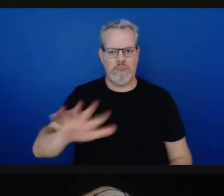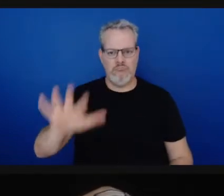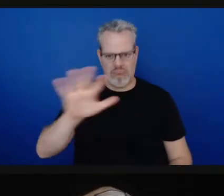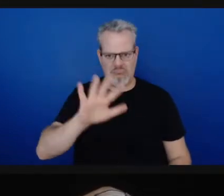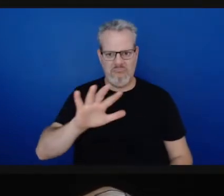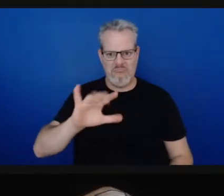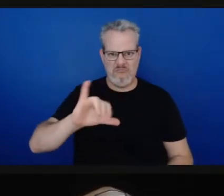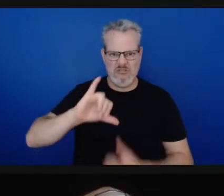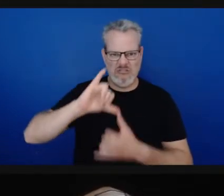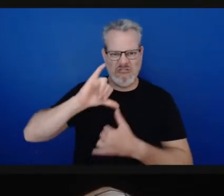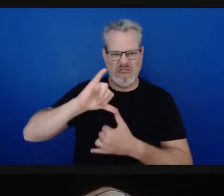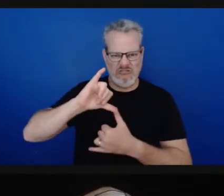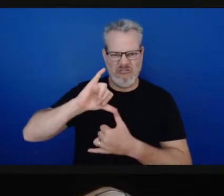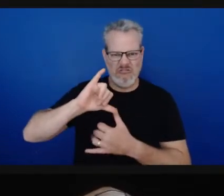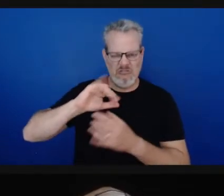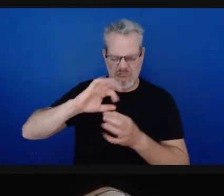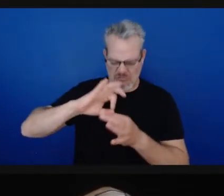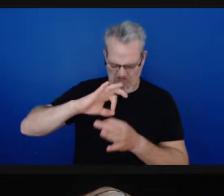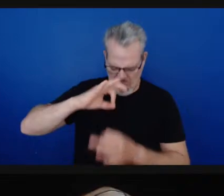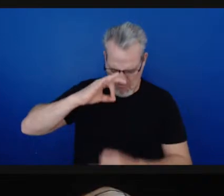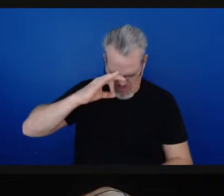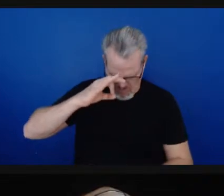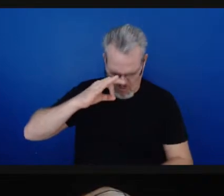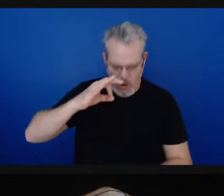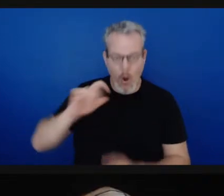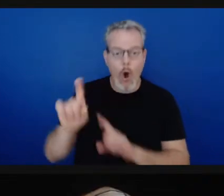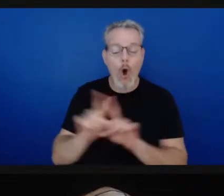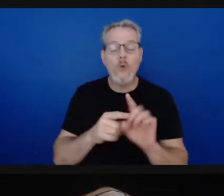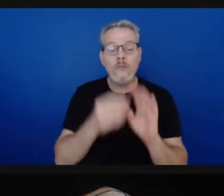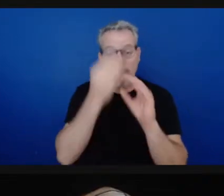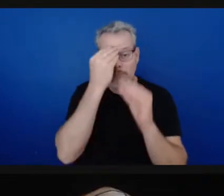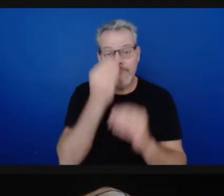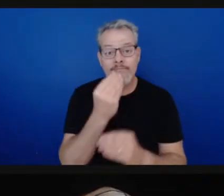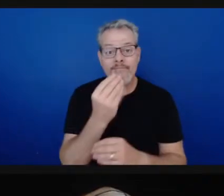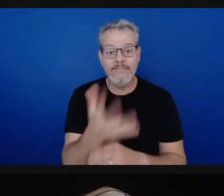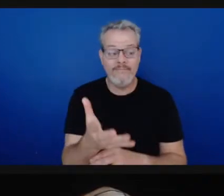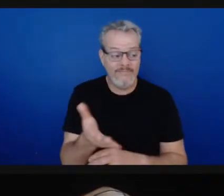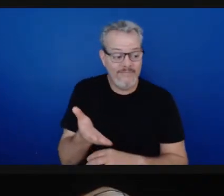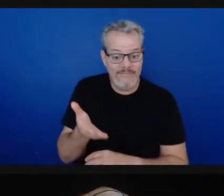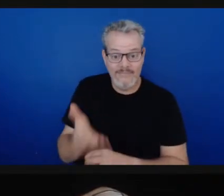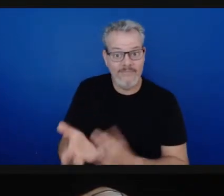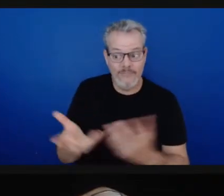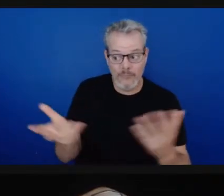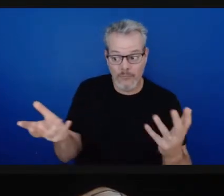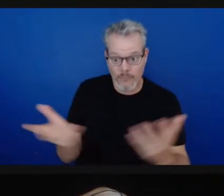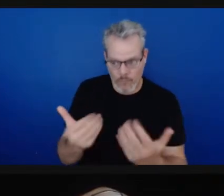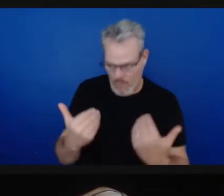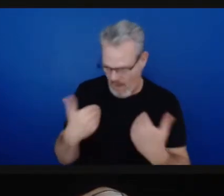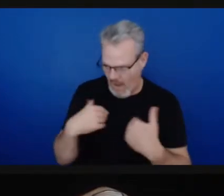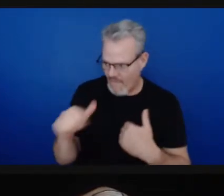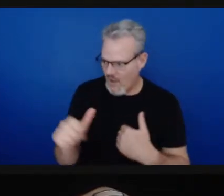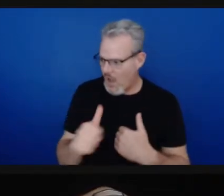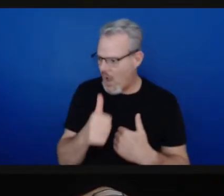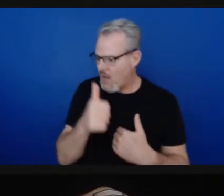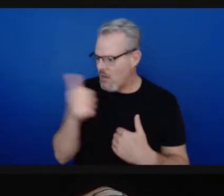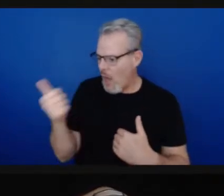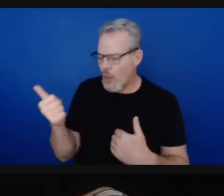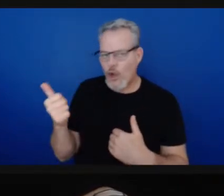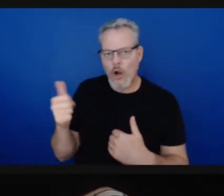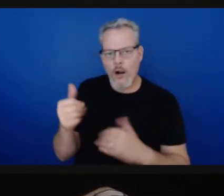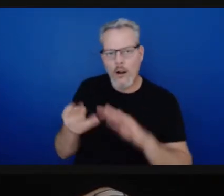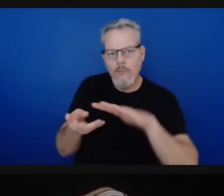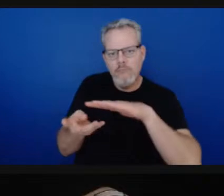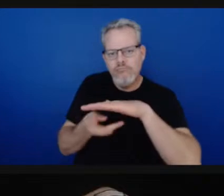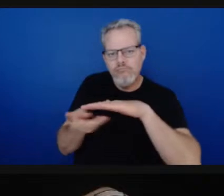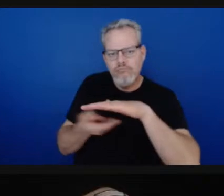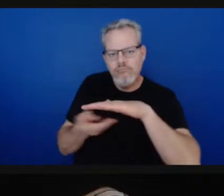structure. And also to mention, not depicted on this, we have another magma body right at the surface right